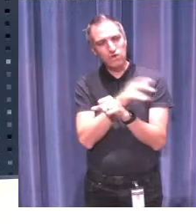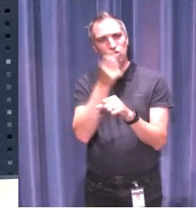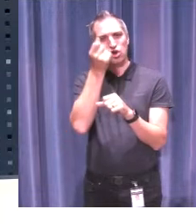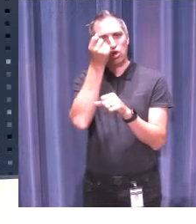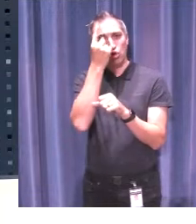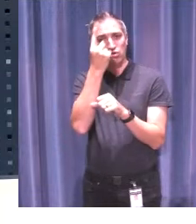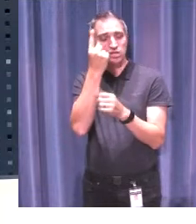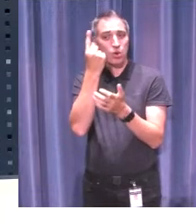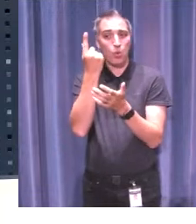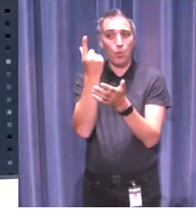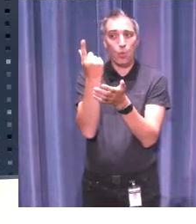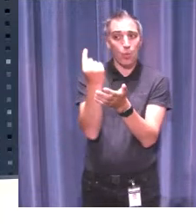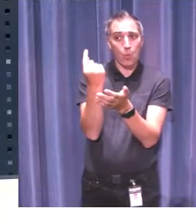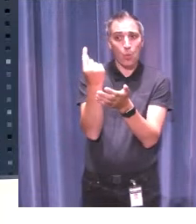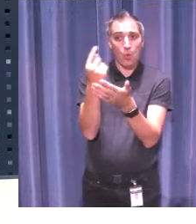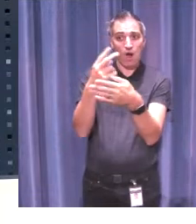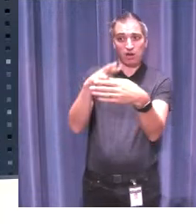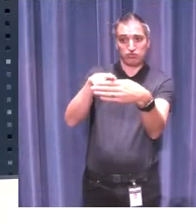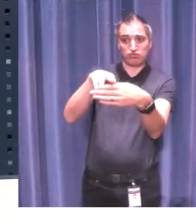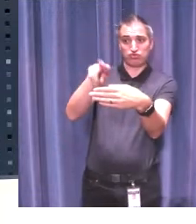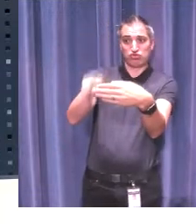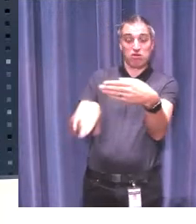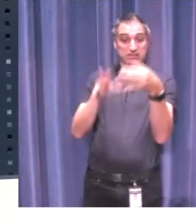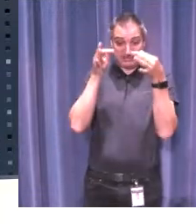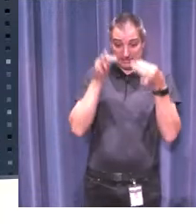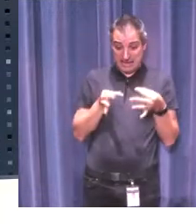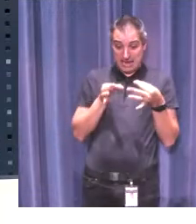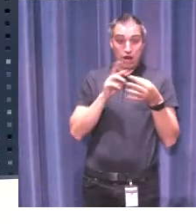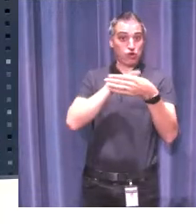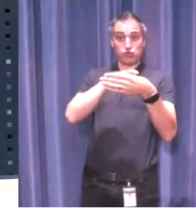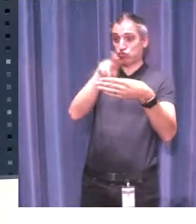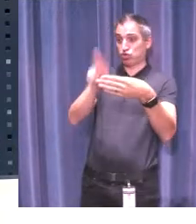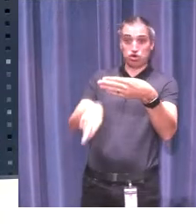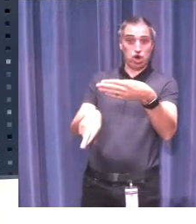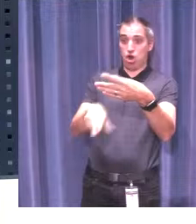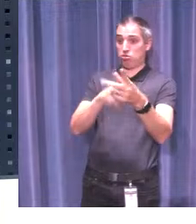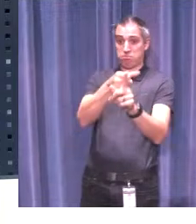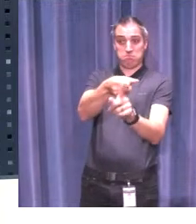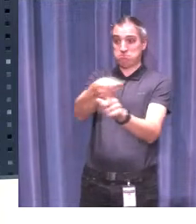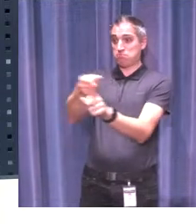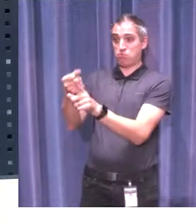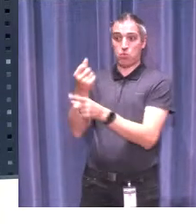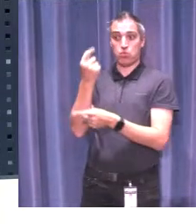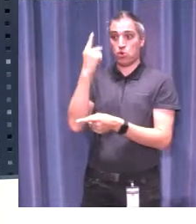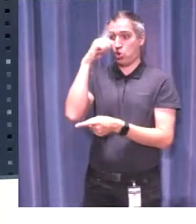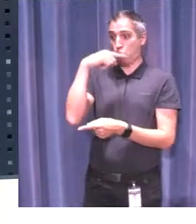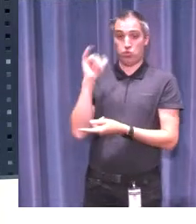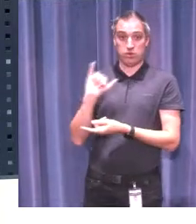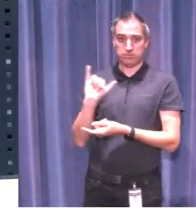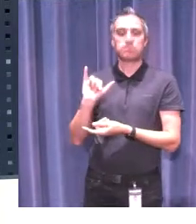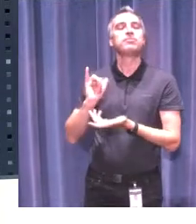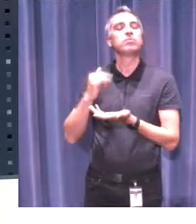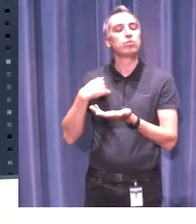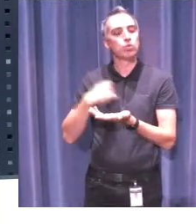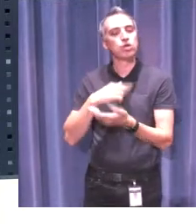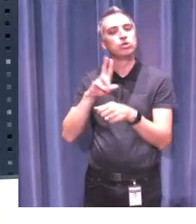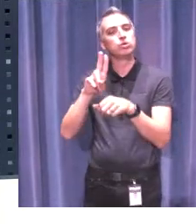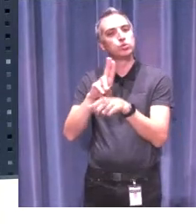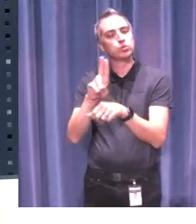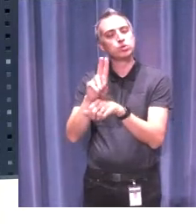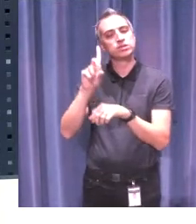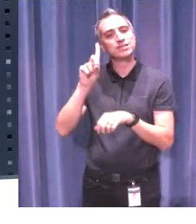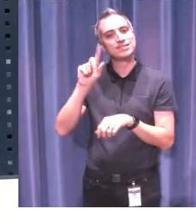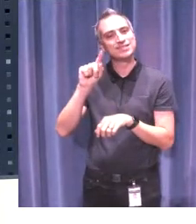the implications of any decision are going to be. And so utilizing